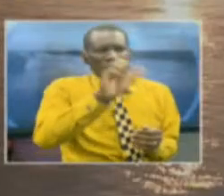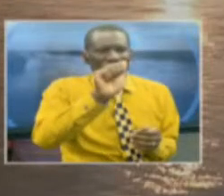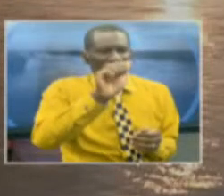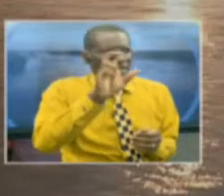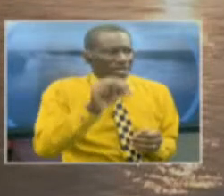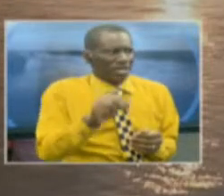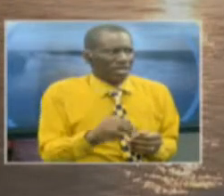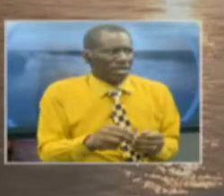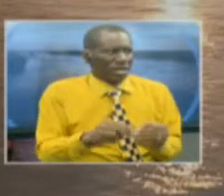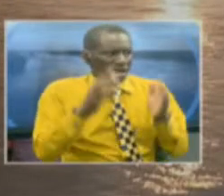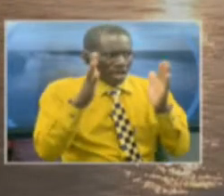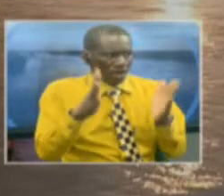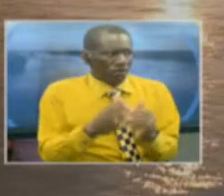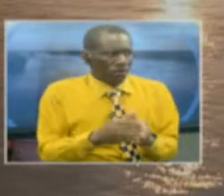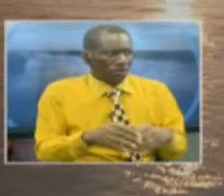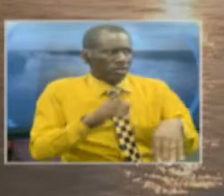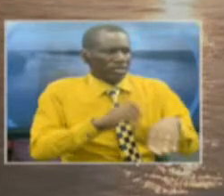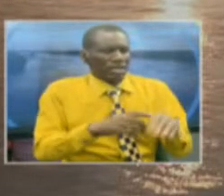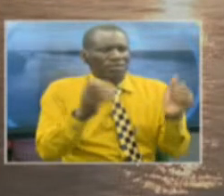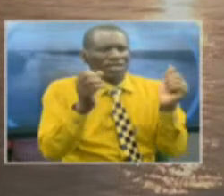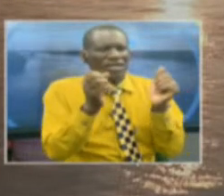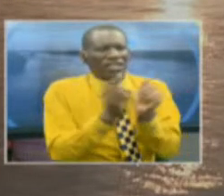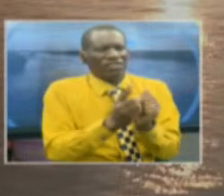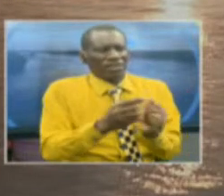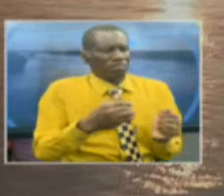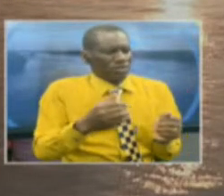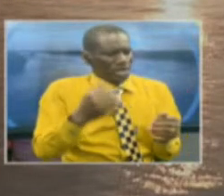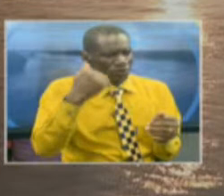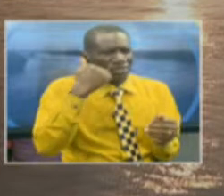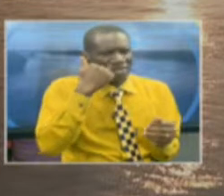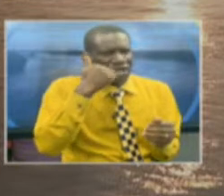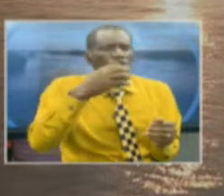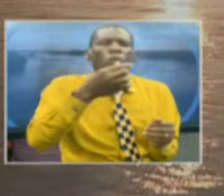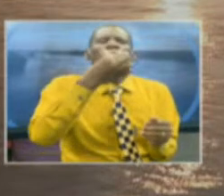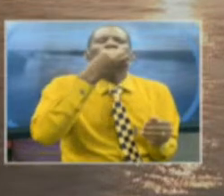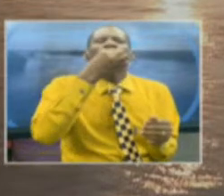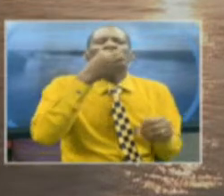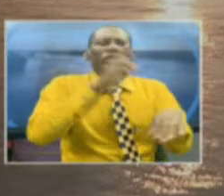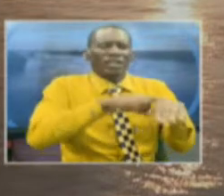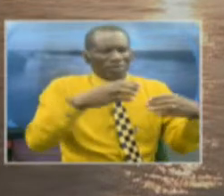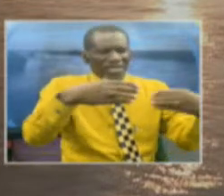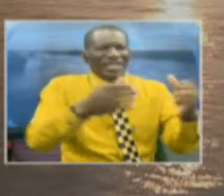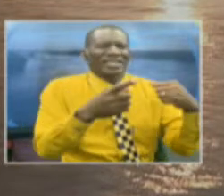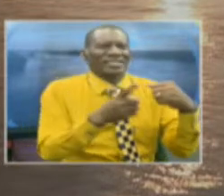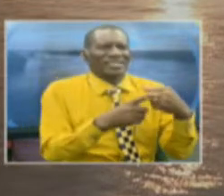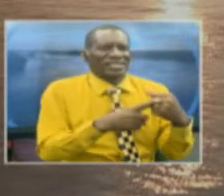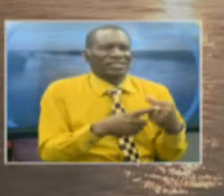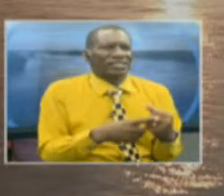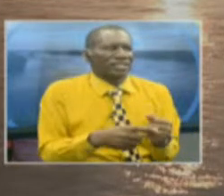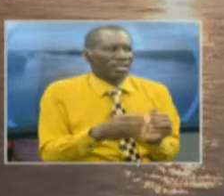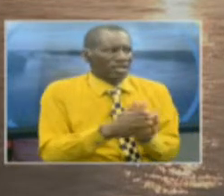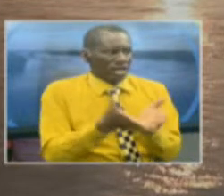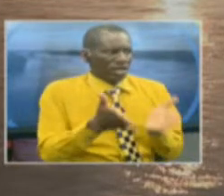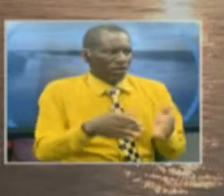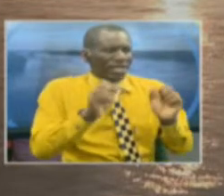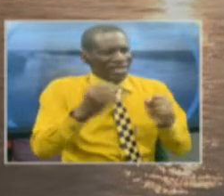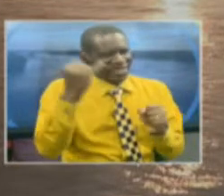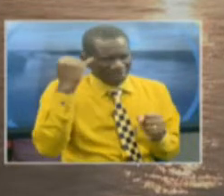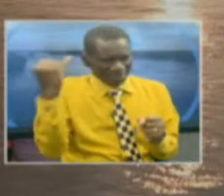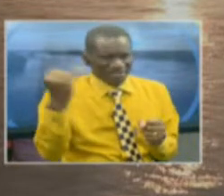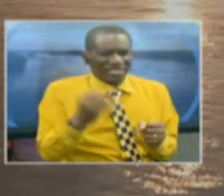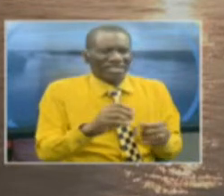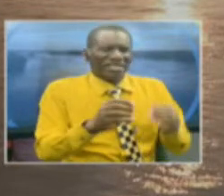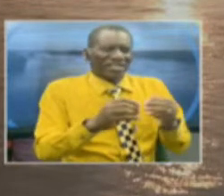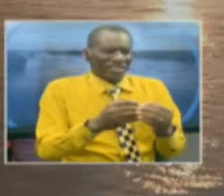I had polio at 11. When I was in class 6. Okay, and I can imagine the